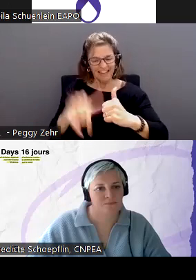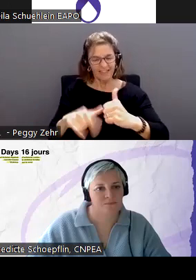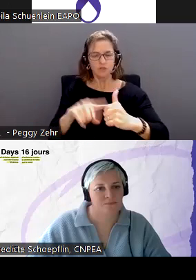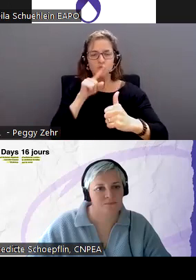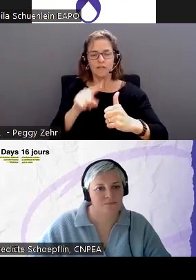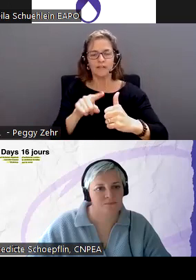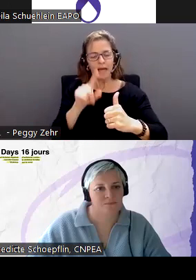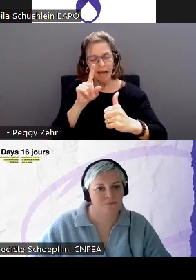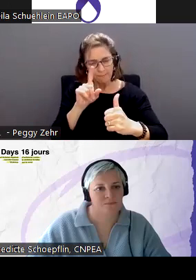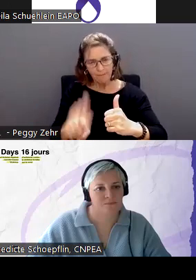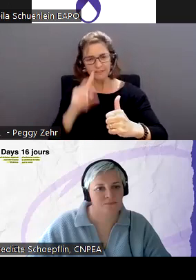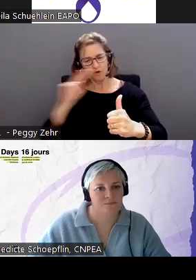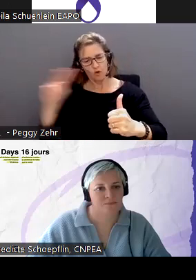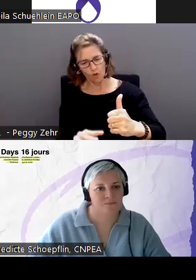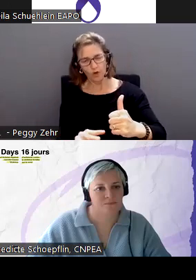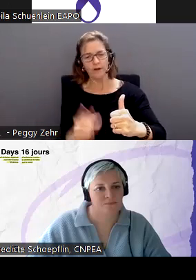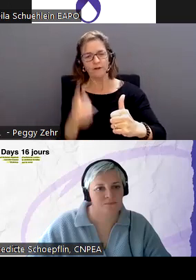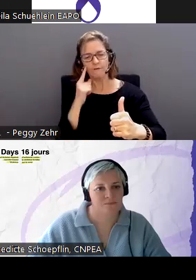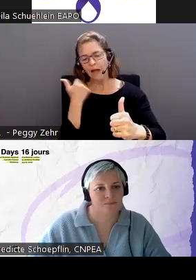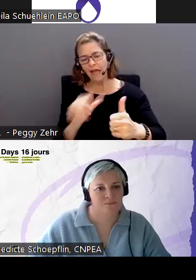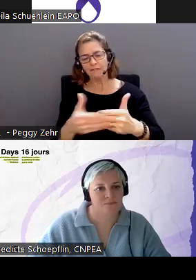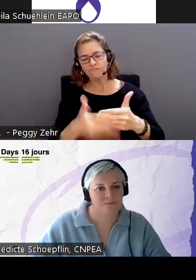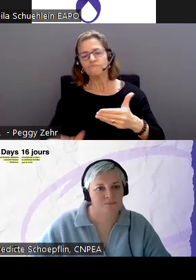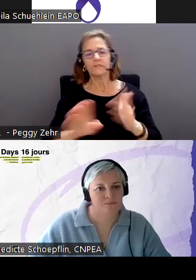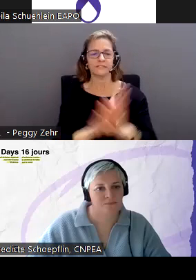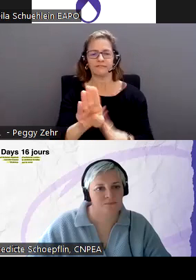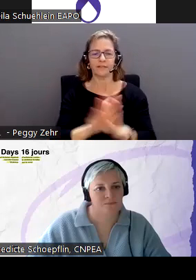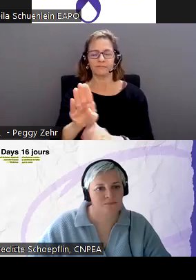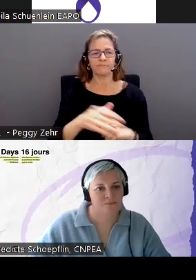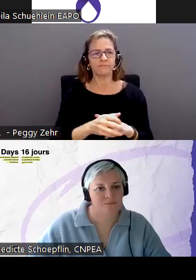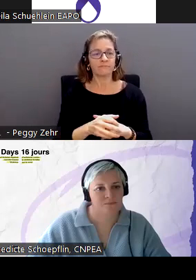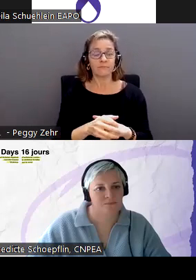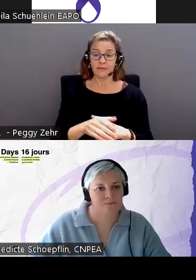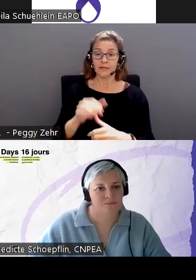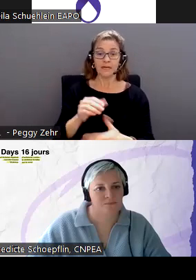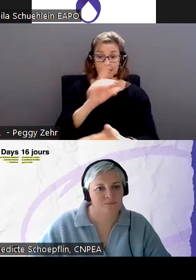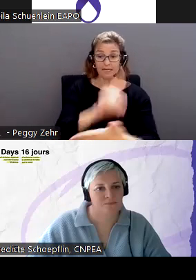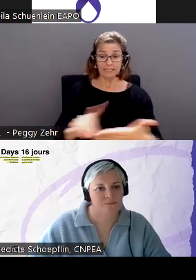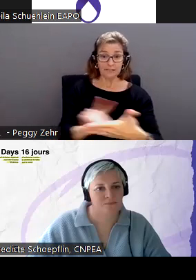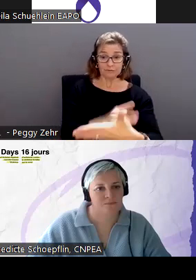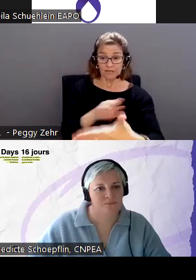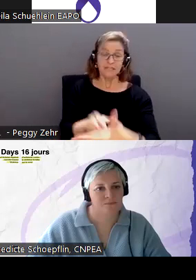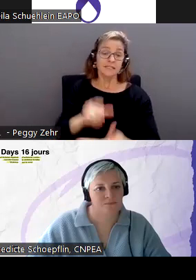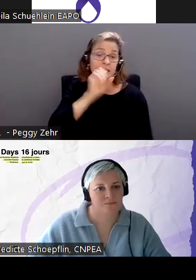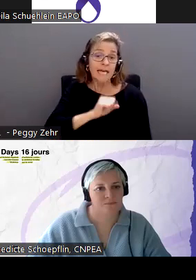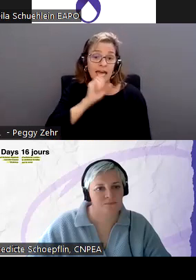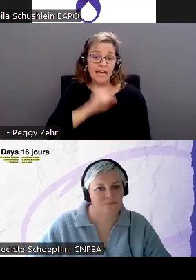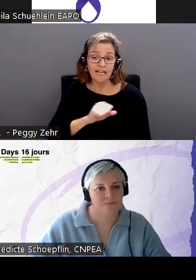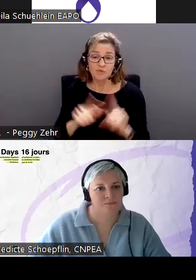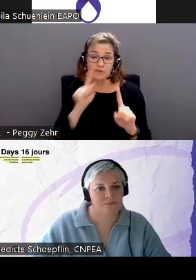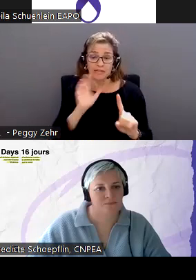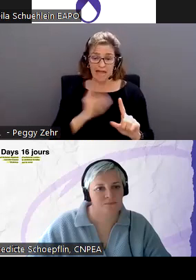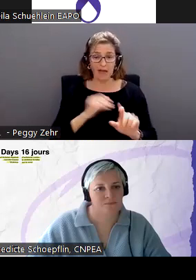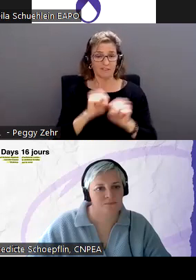we're developing and talking about. Age discrimination is, you know, in the bones of our